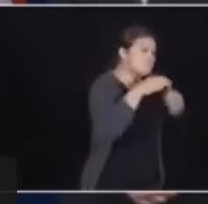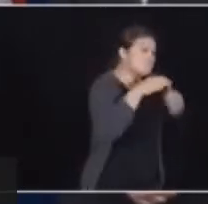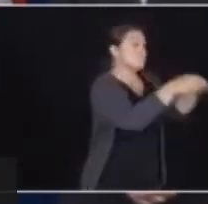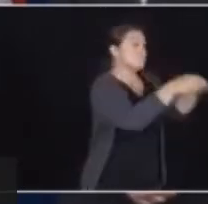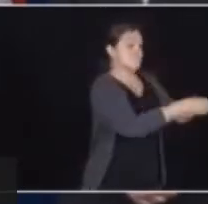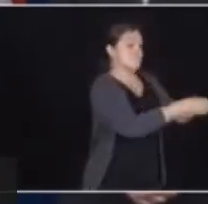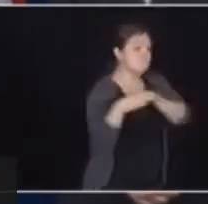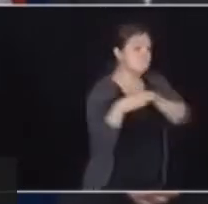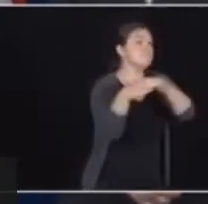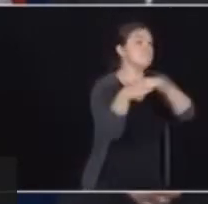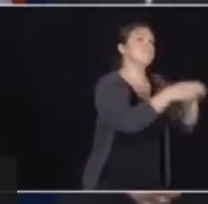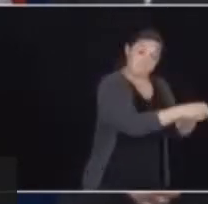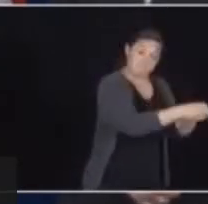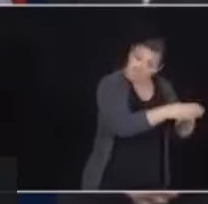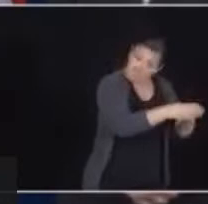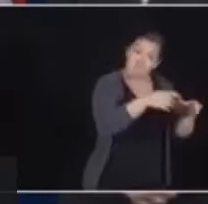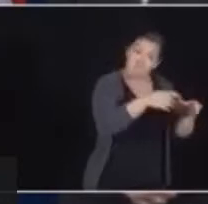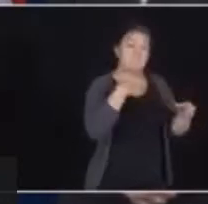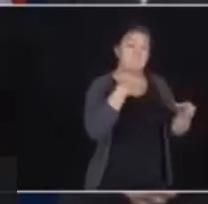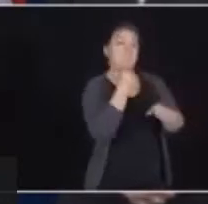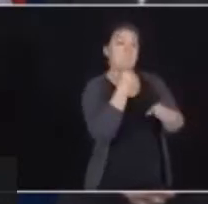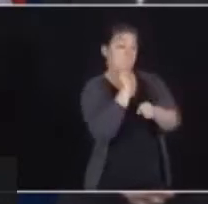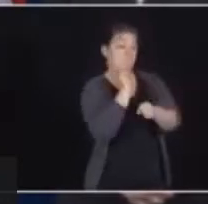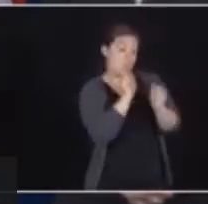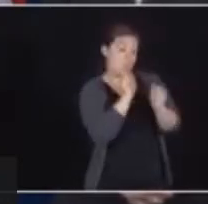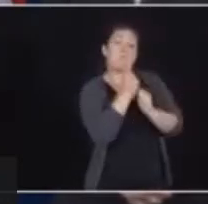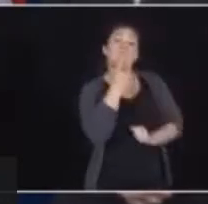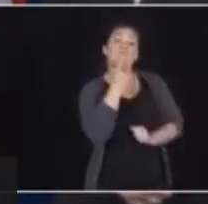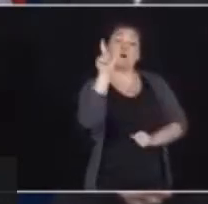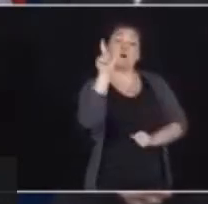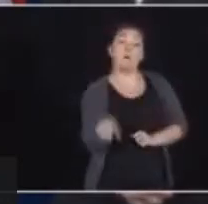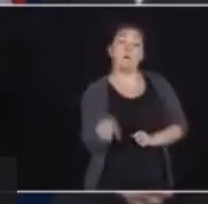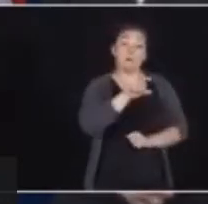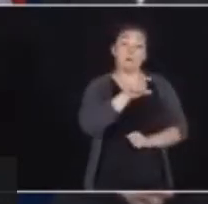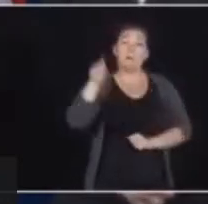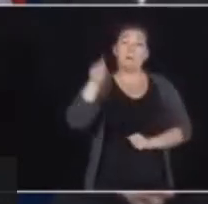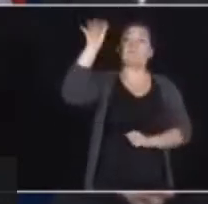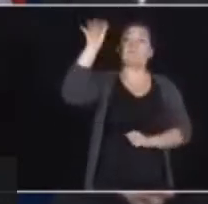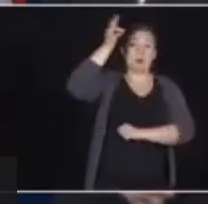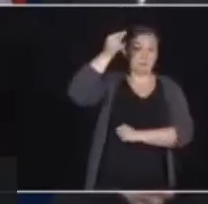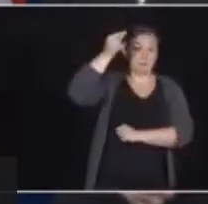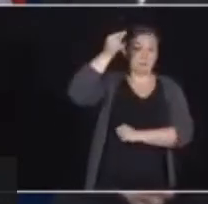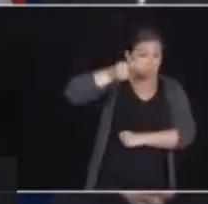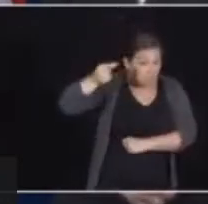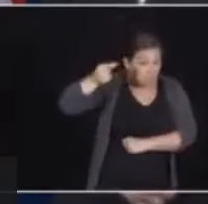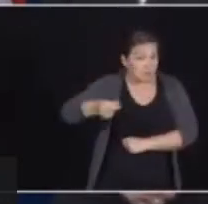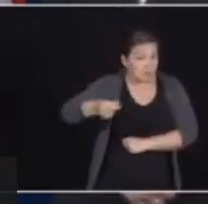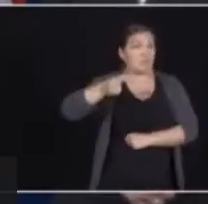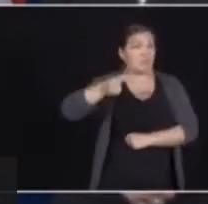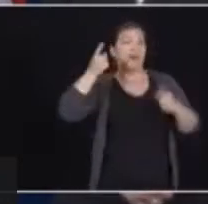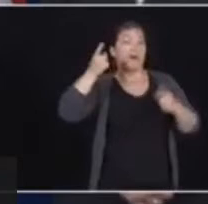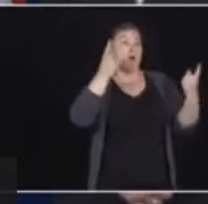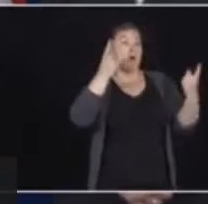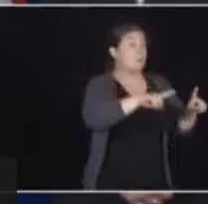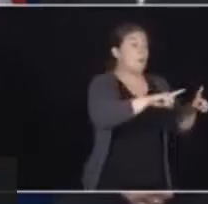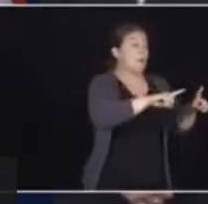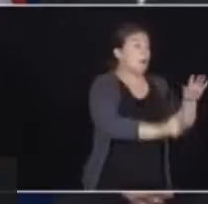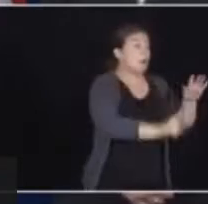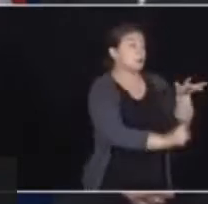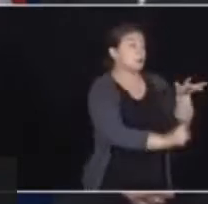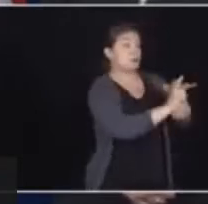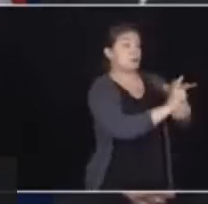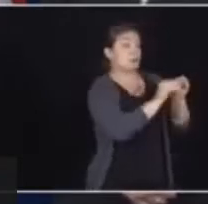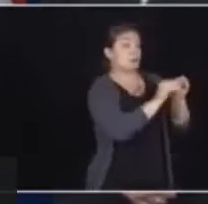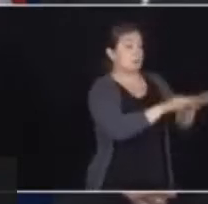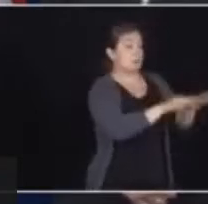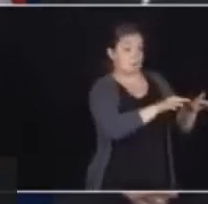also worked with the federal government as well, who've been providing the quarantine association for some people, some of the workers who have tested positive